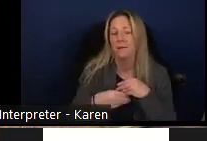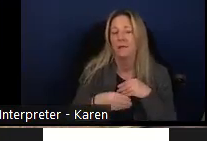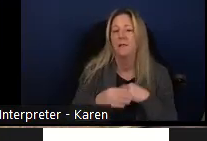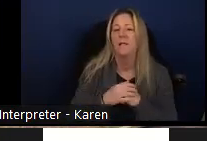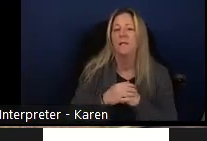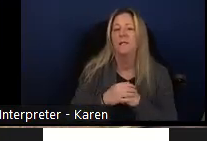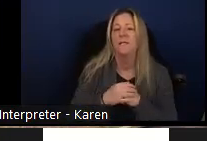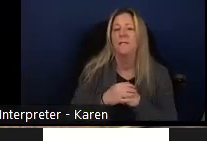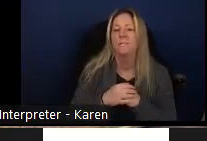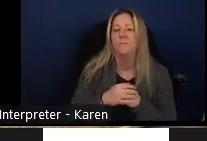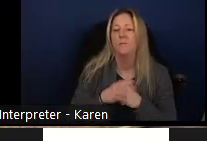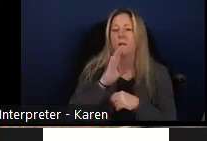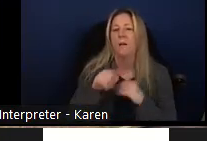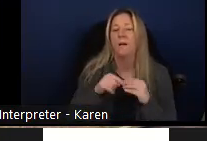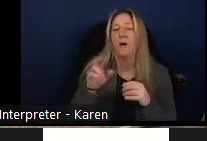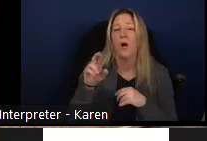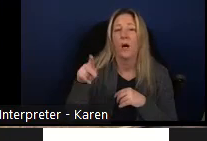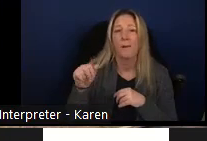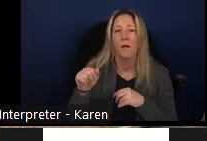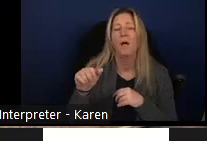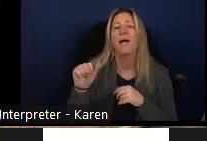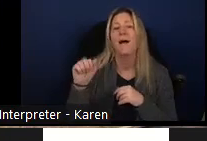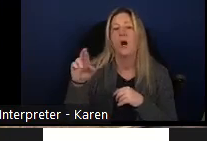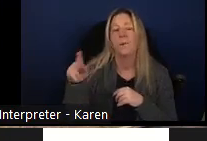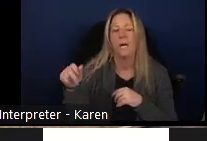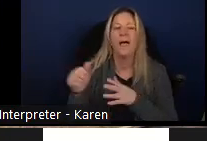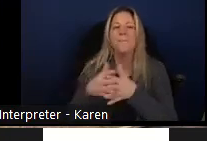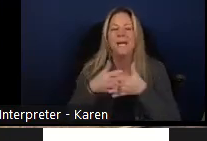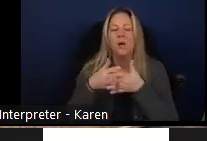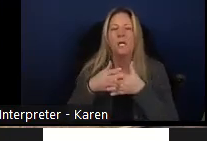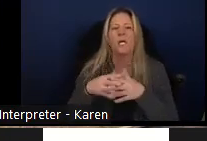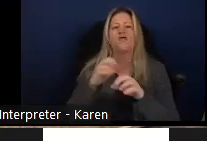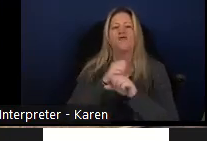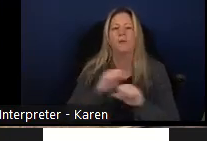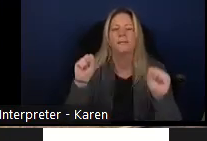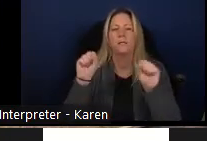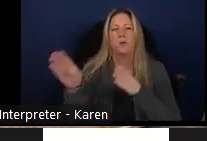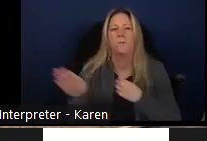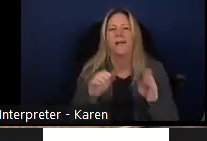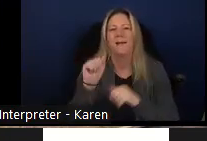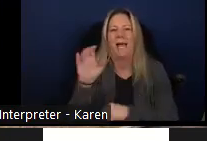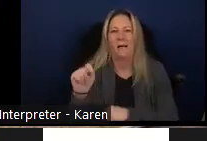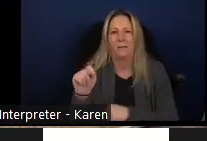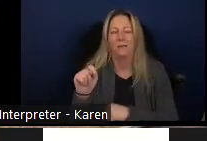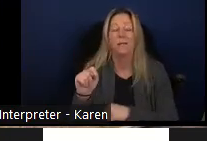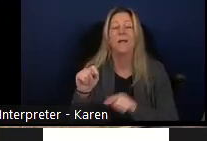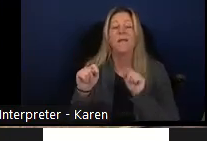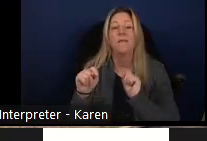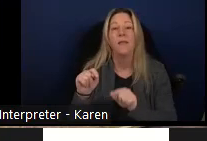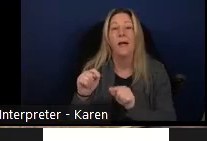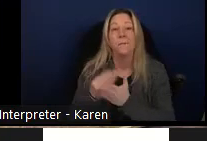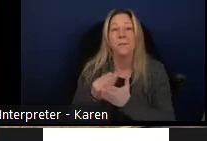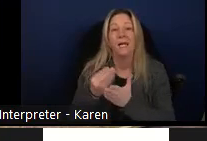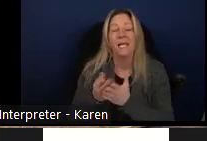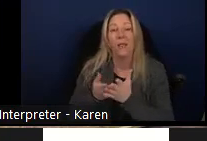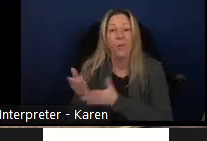talking about the ARPA funds, so that's the American Rescue Plan Act of 2021 funds. those don't specifically go through